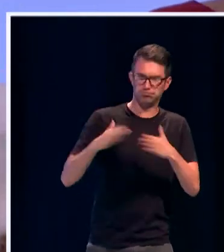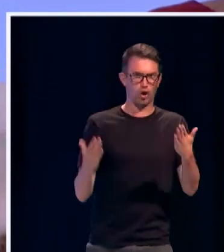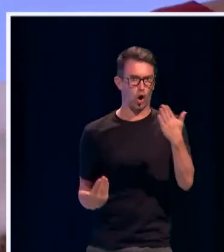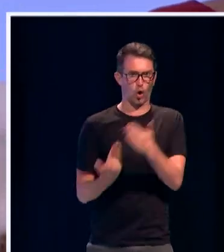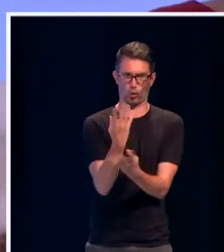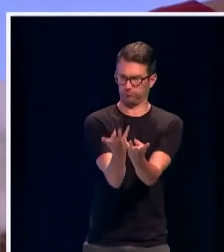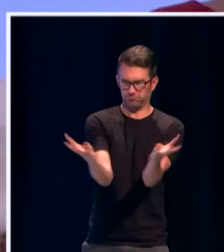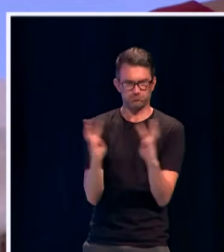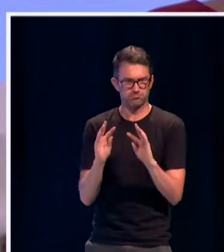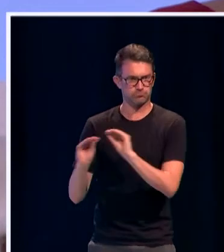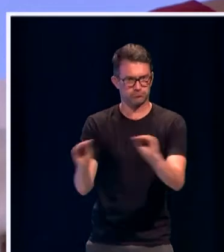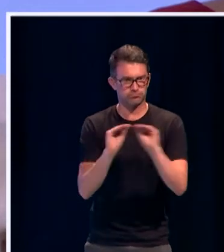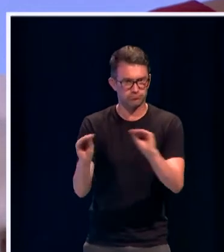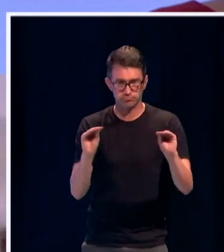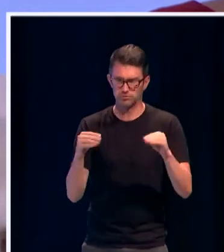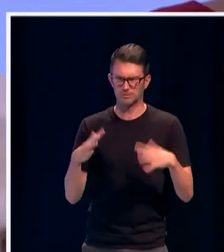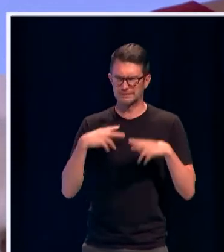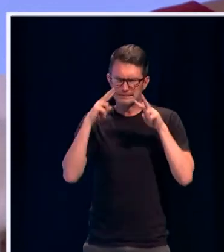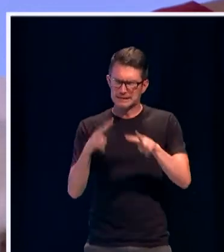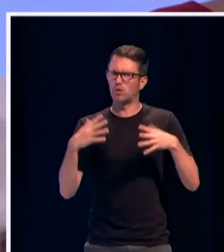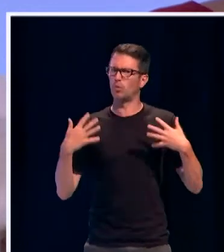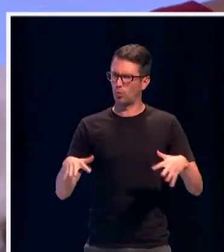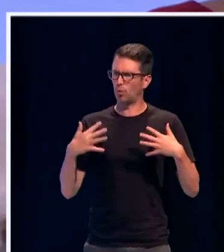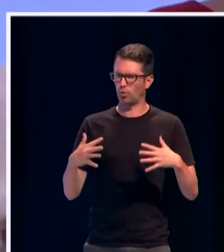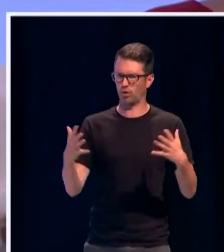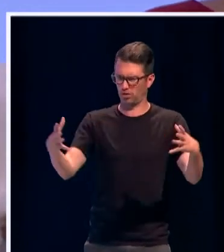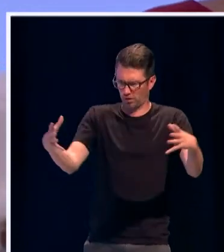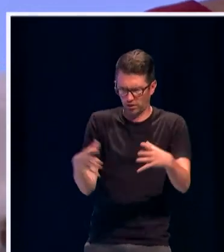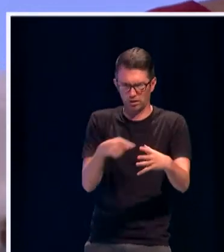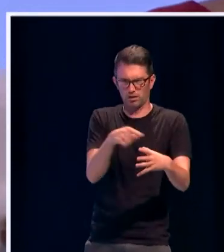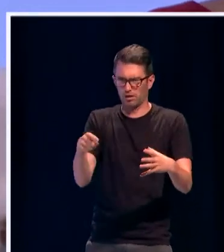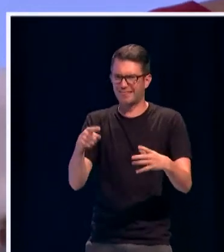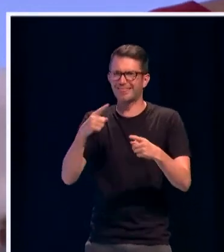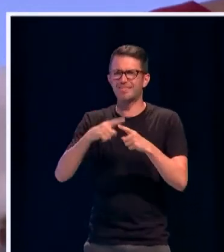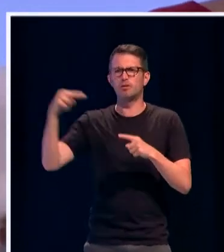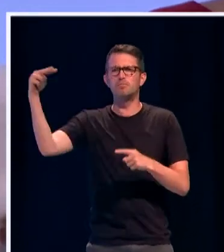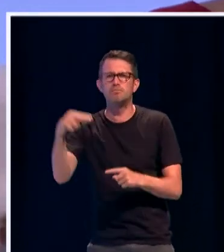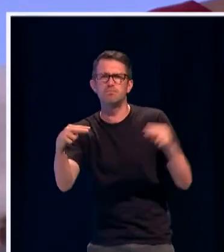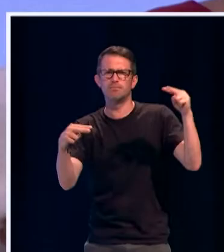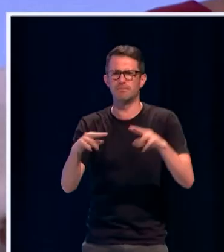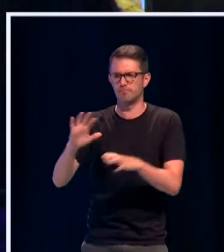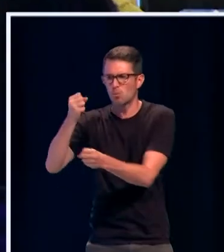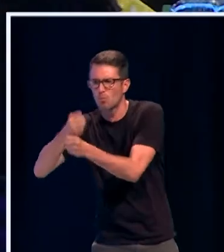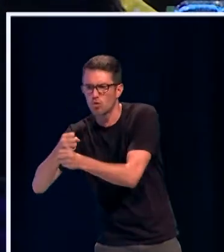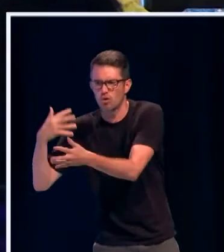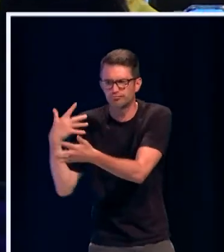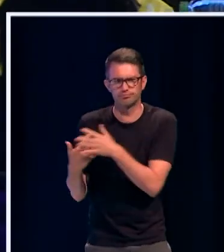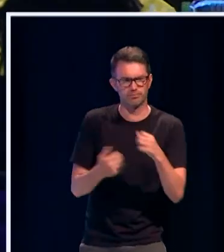compare each other's point of view and discuss about the progress on